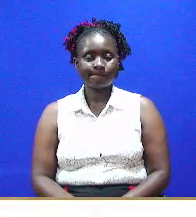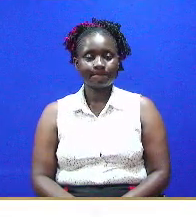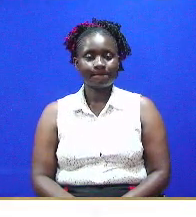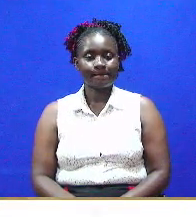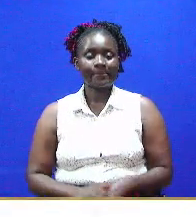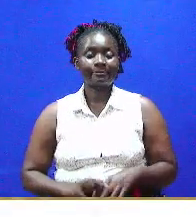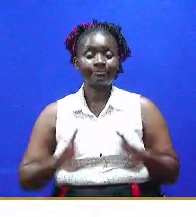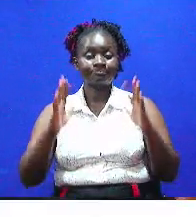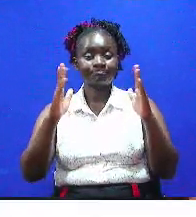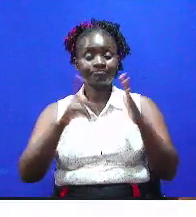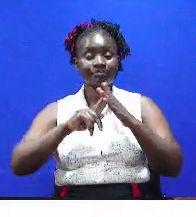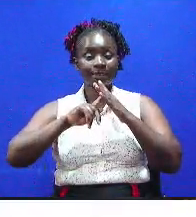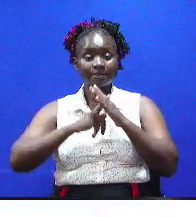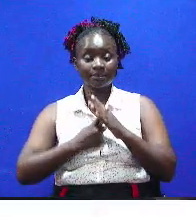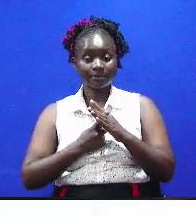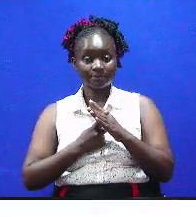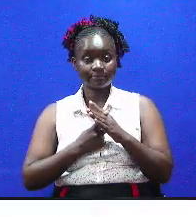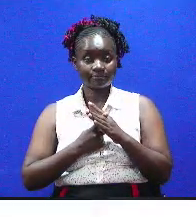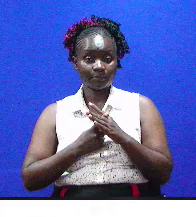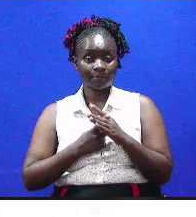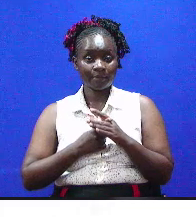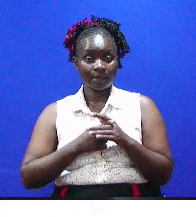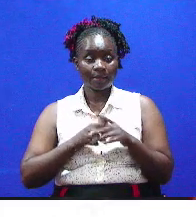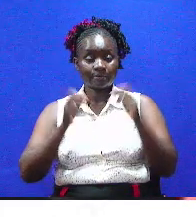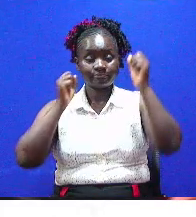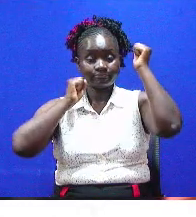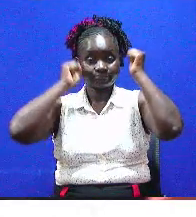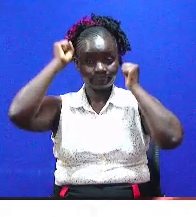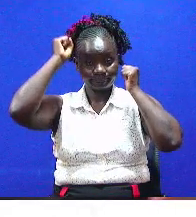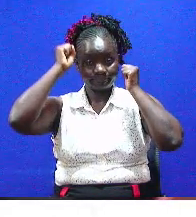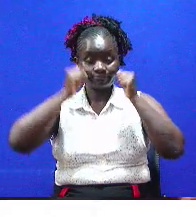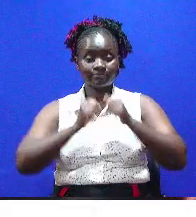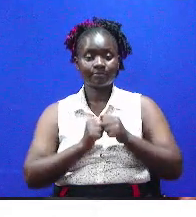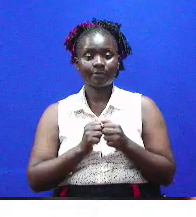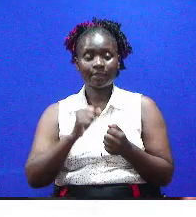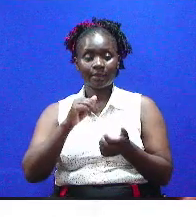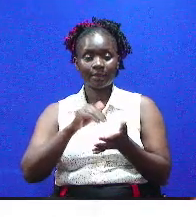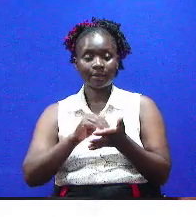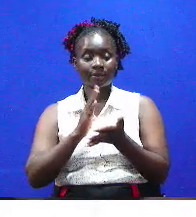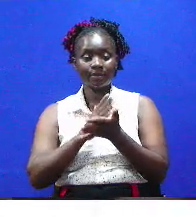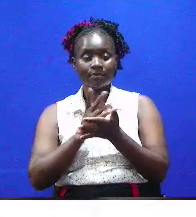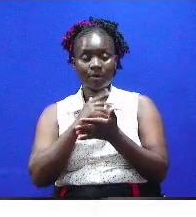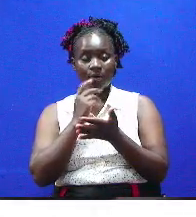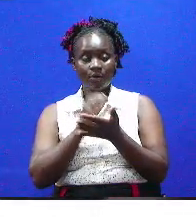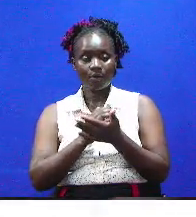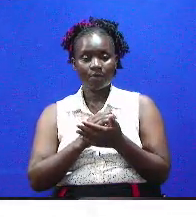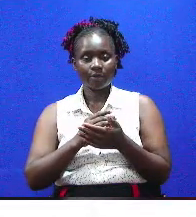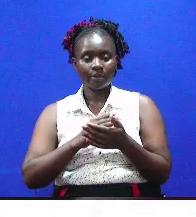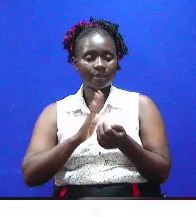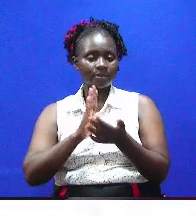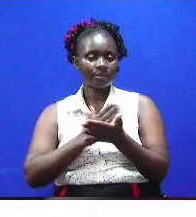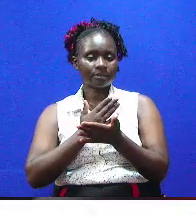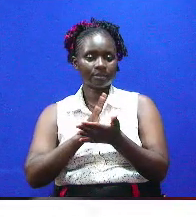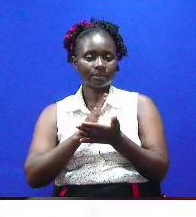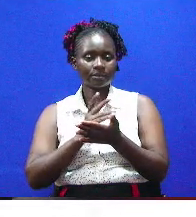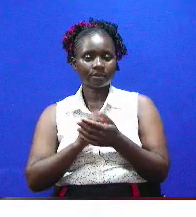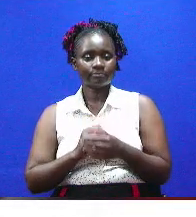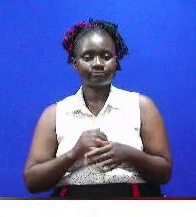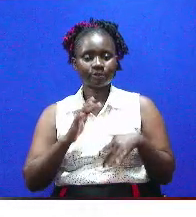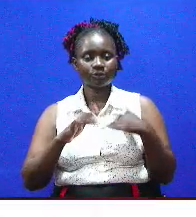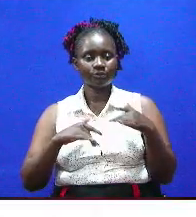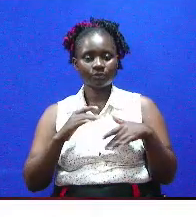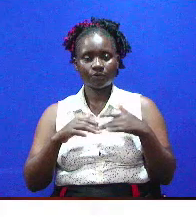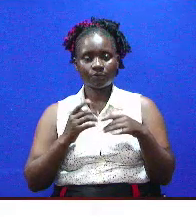Nomo yega ochaka ase abanyanyimbo na boigo egati abali bagotera kogokia